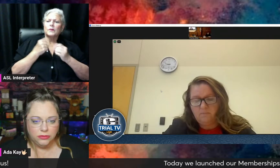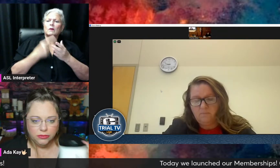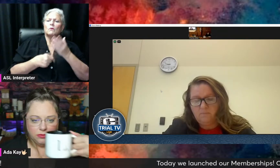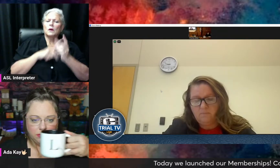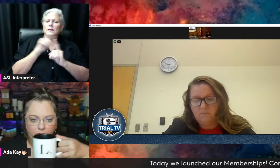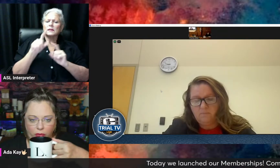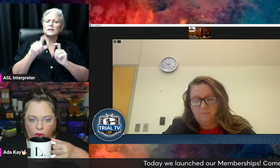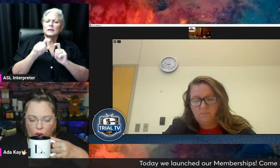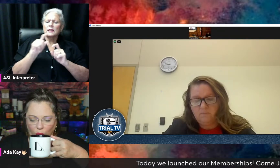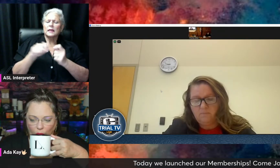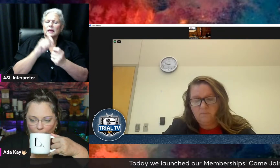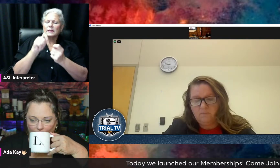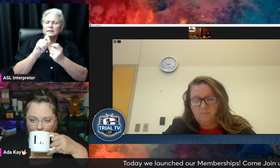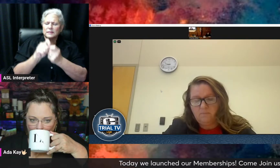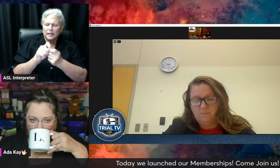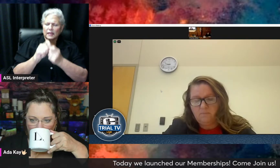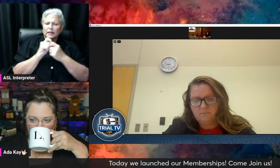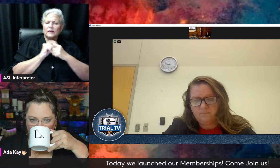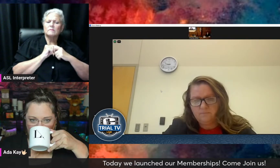exactly